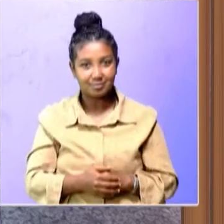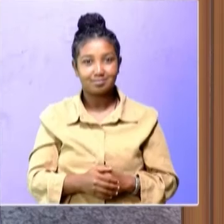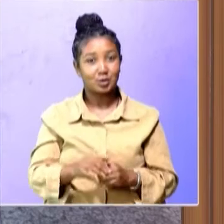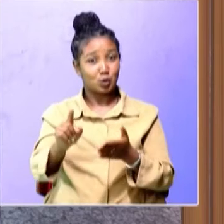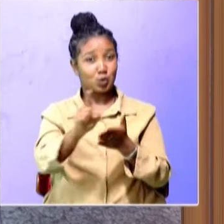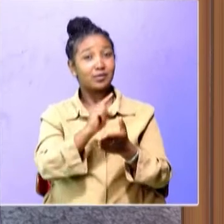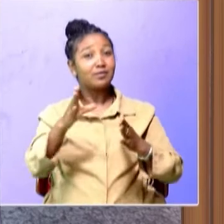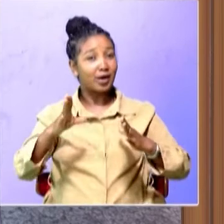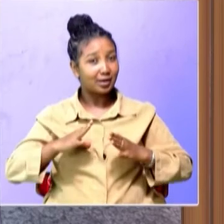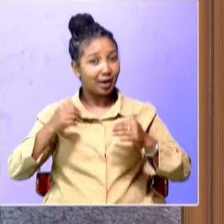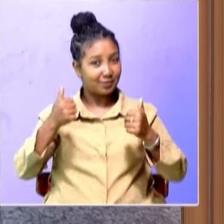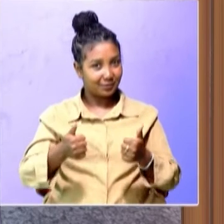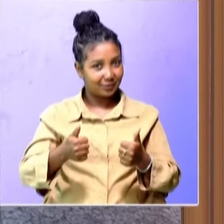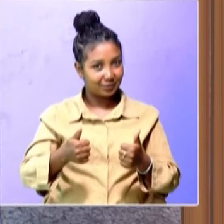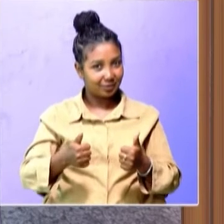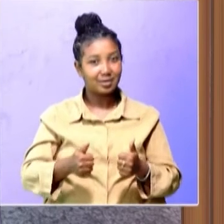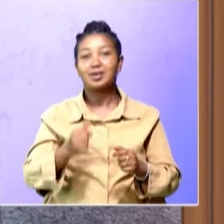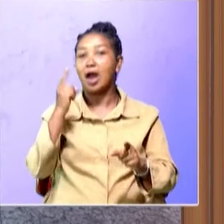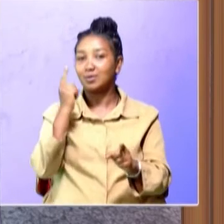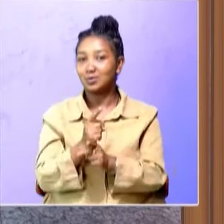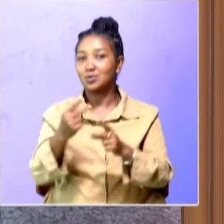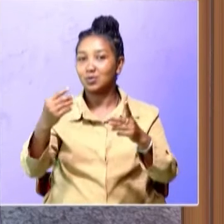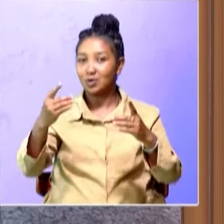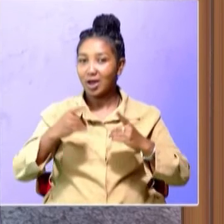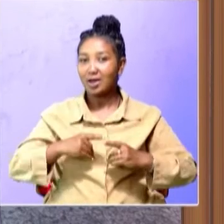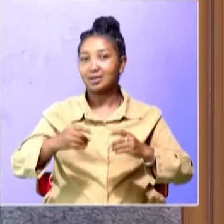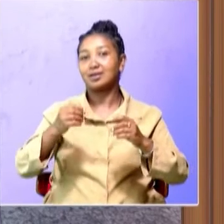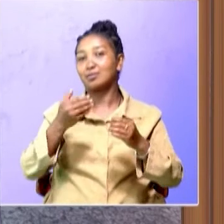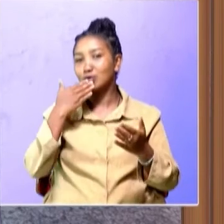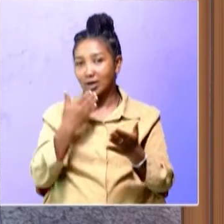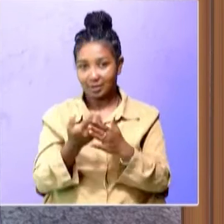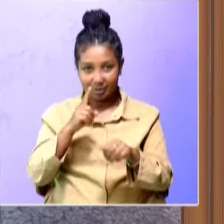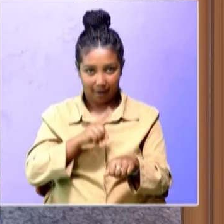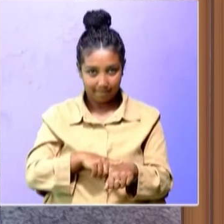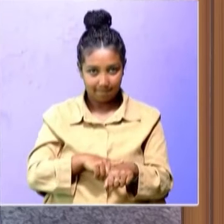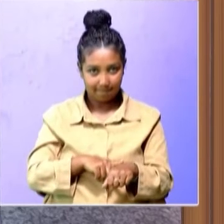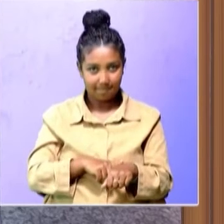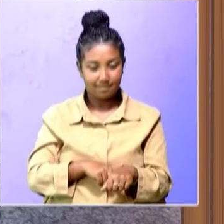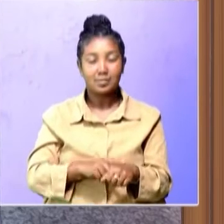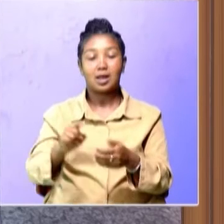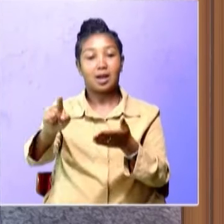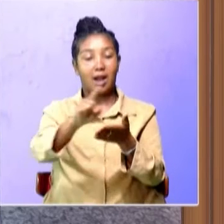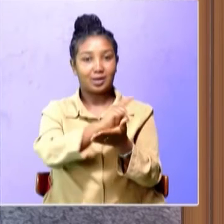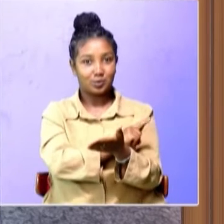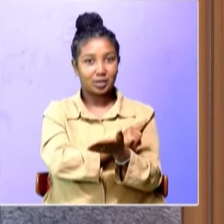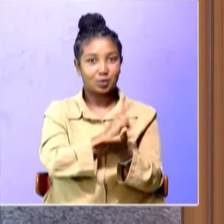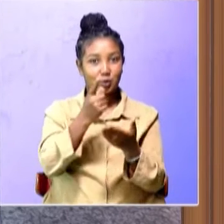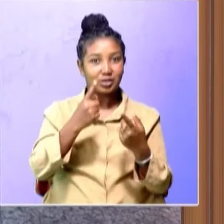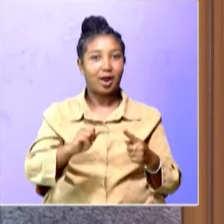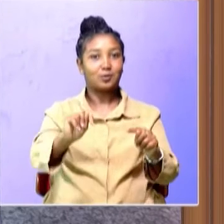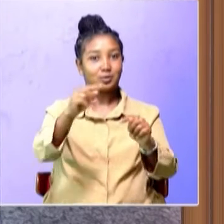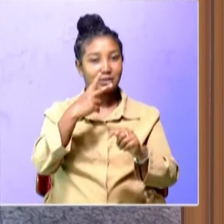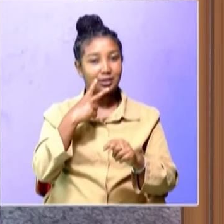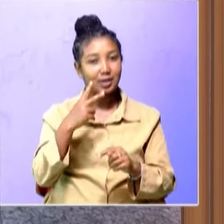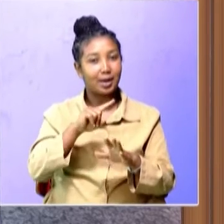was your week last week? I am sure you had a great time. Good. So last week we have tried to